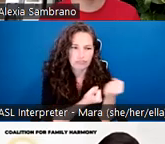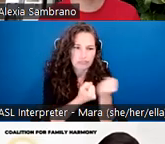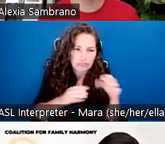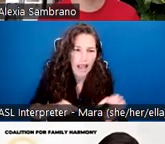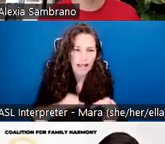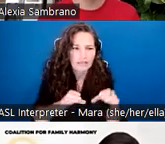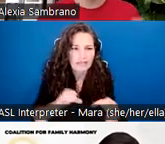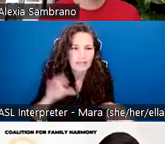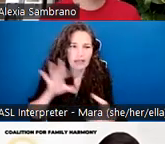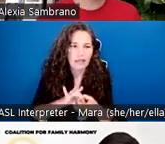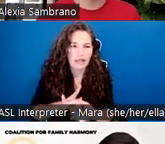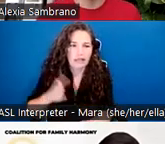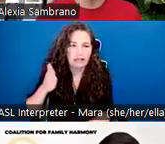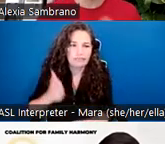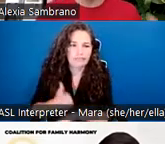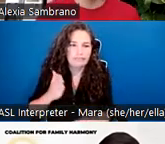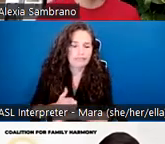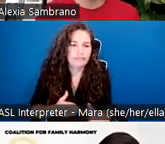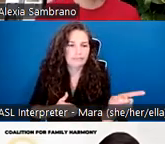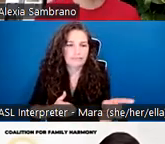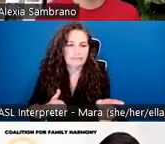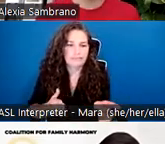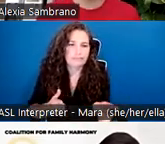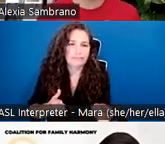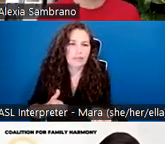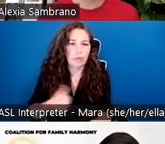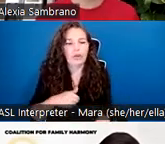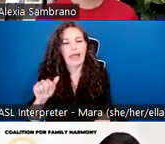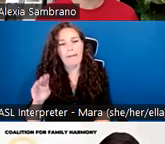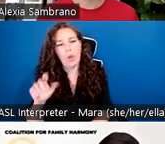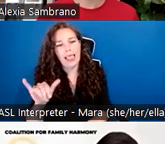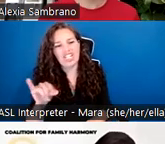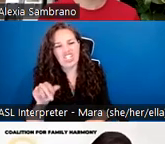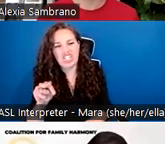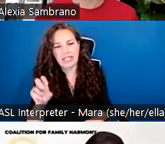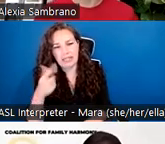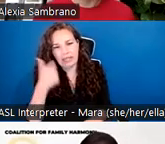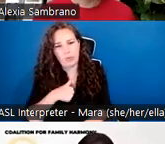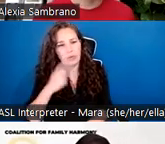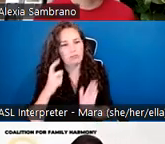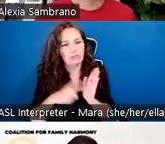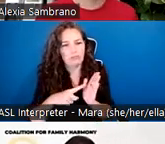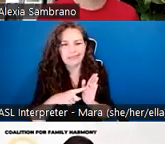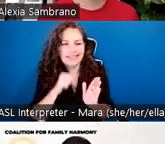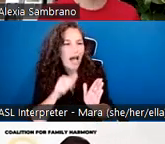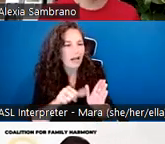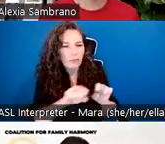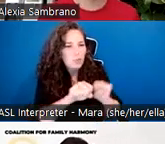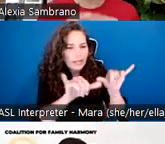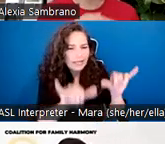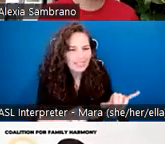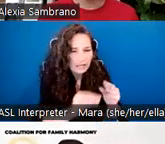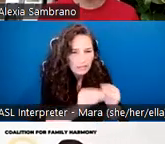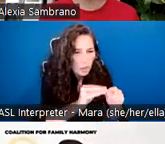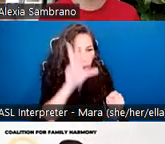abolition. So he says, "We are abolitionists because we know it is not a broken system that needs to be fixed. It is a system